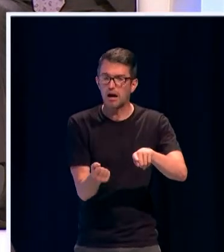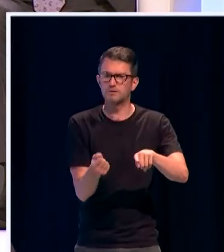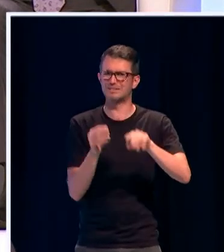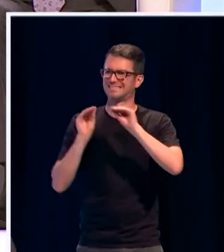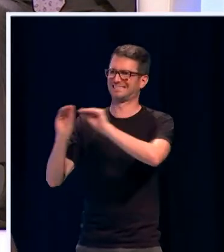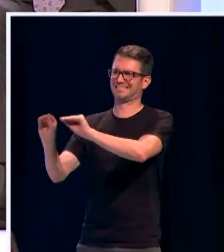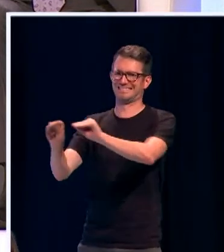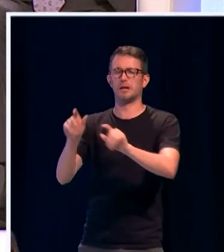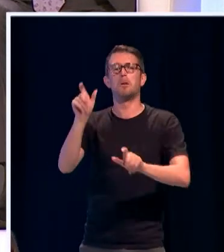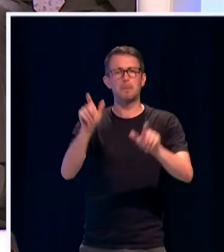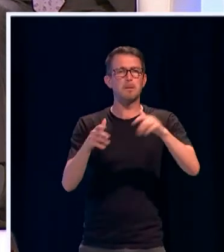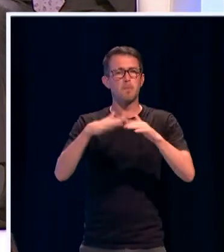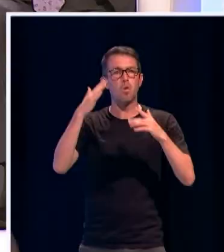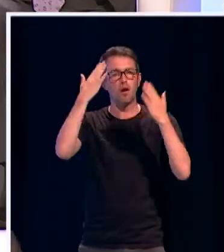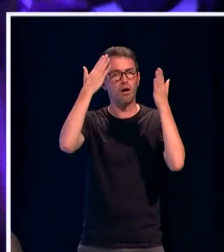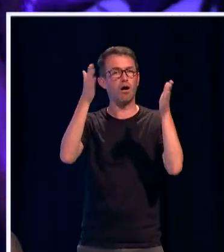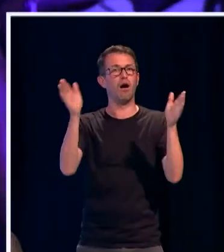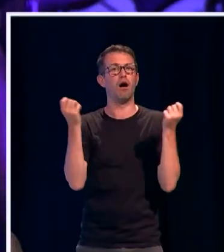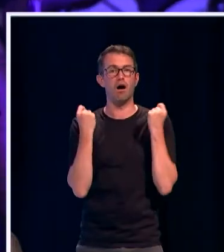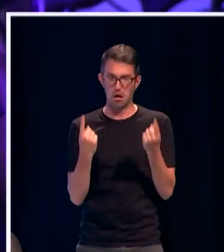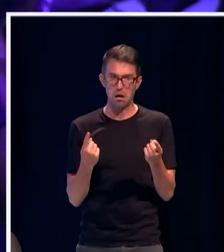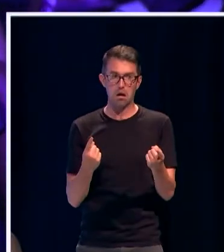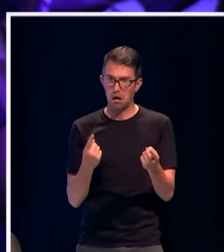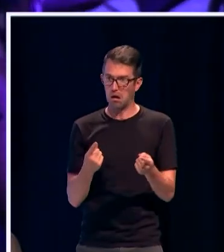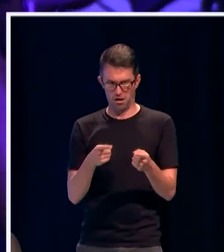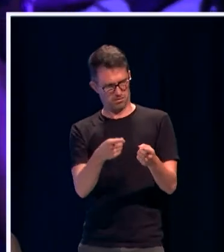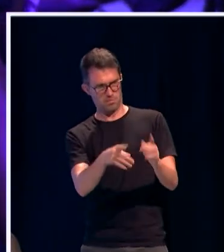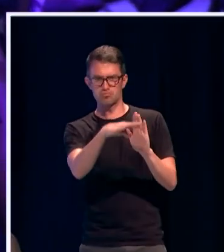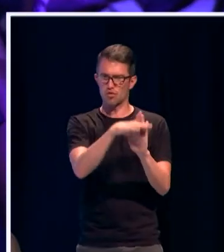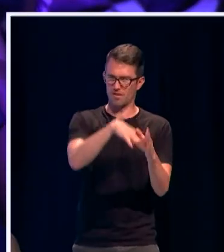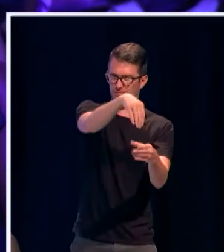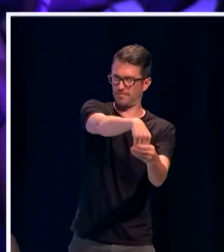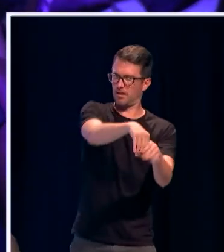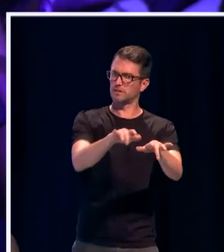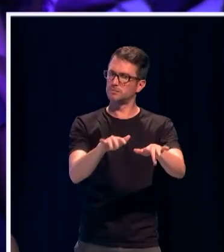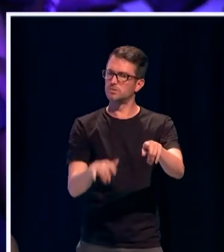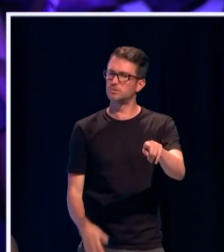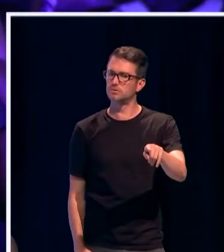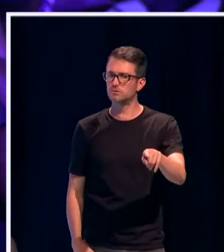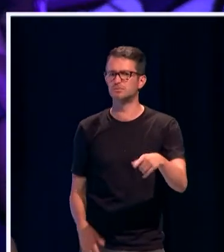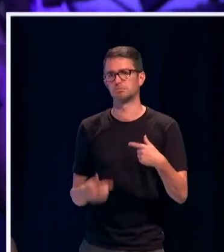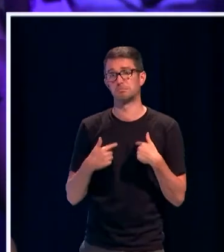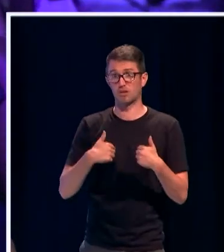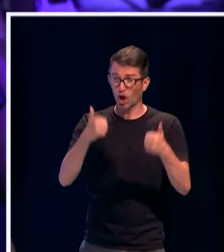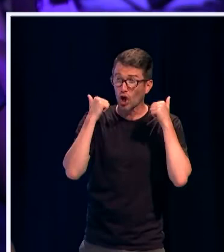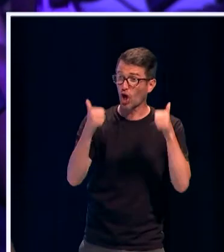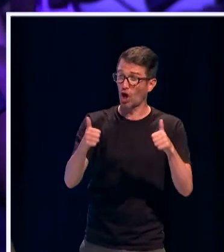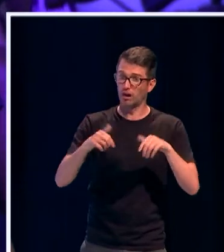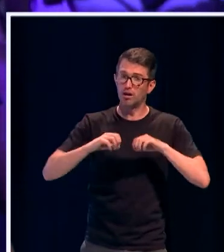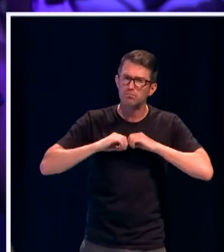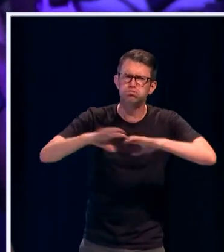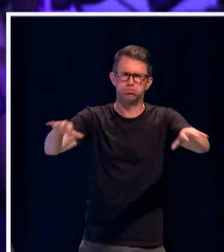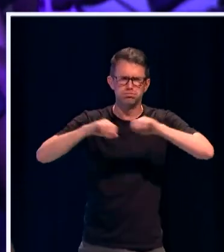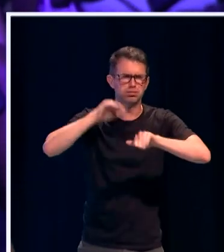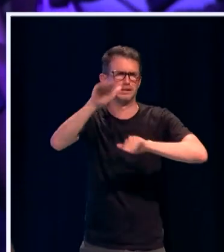We have work to do. I'm certainly not here to tell you that we've done a great job at promoting everything we're doing. It's really this audience and why we're